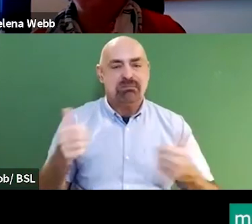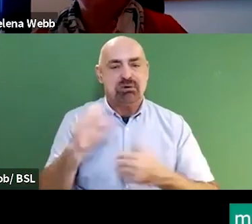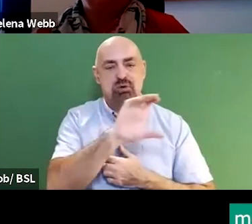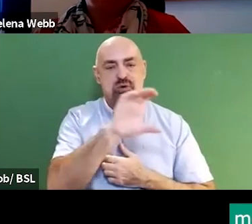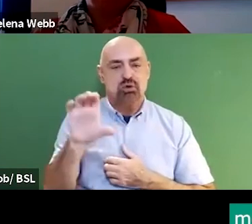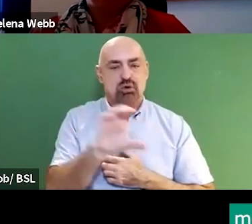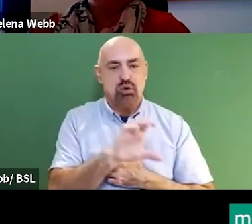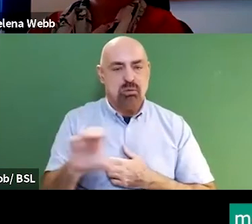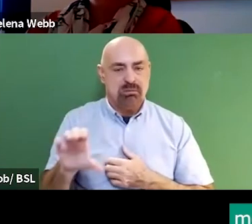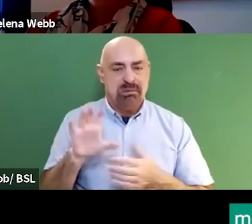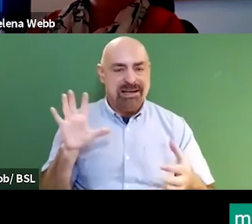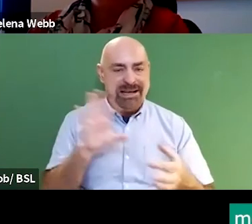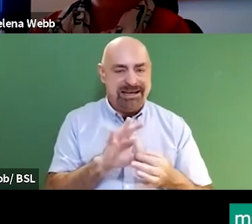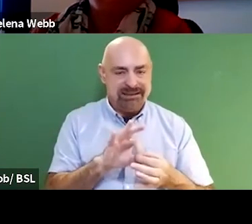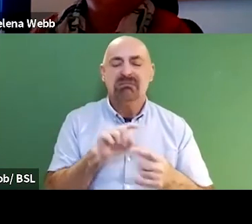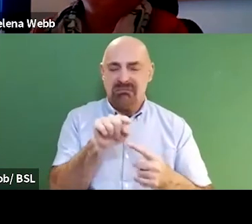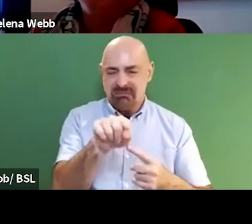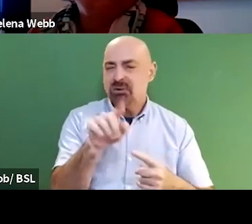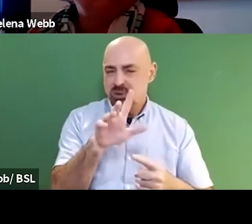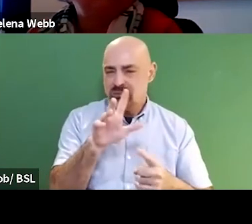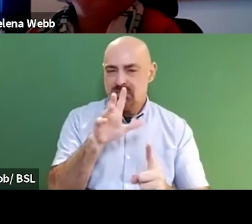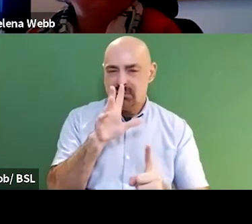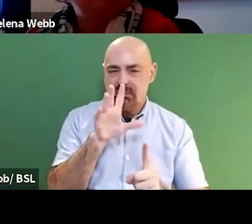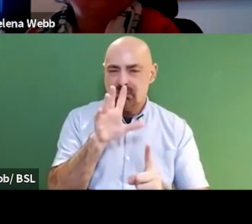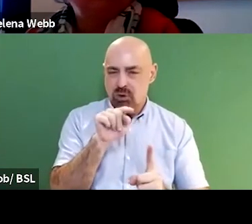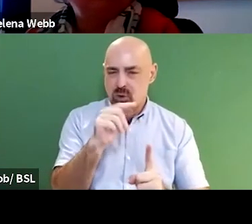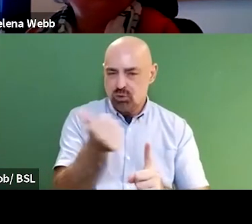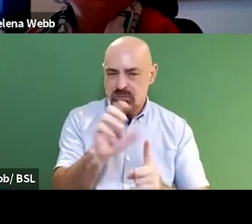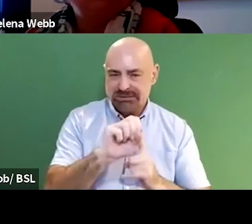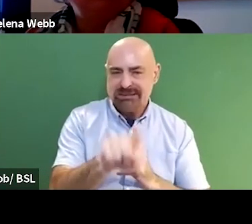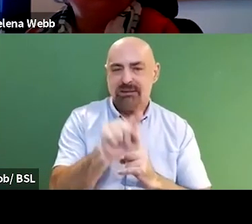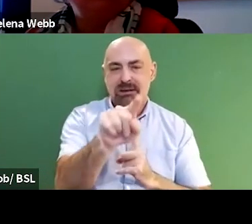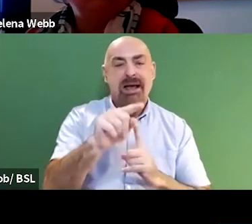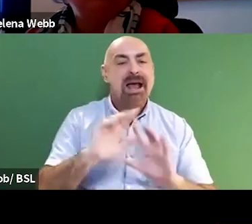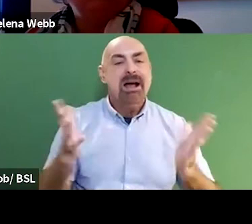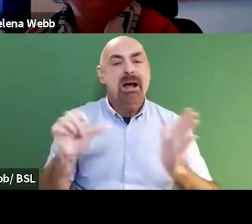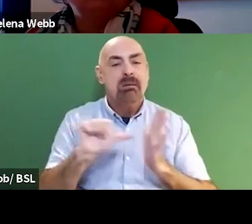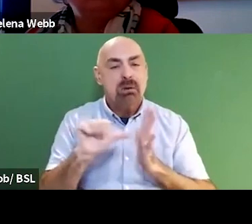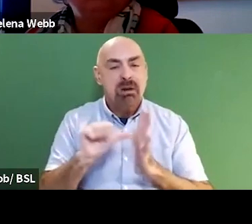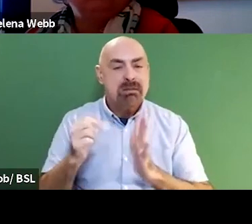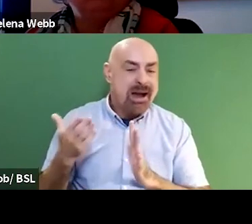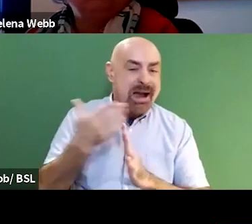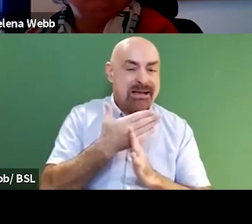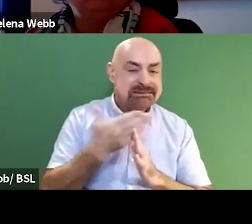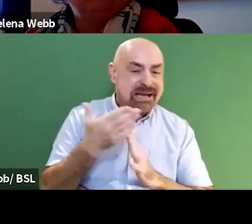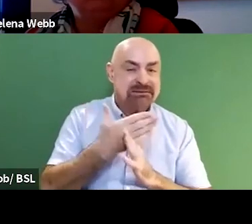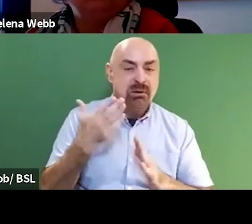you will have received with your joining instructions. Any questions on accessing the